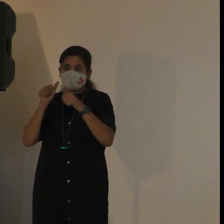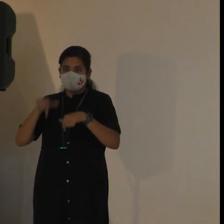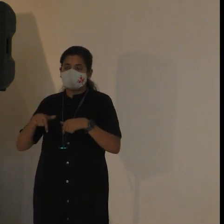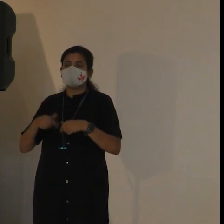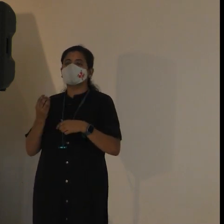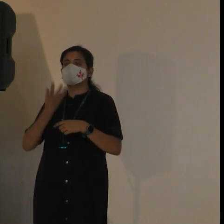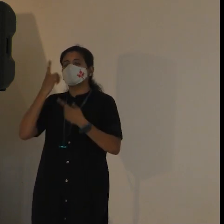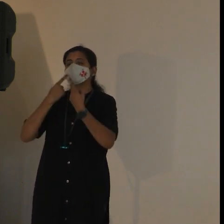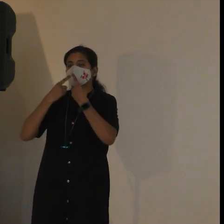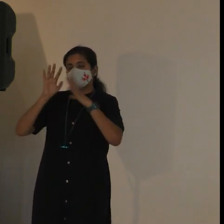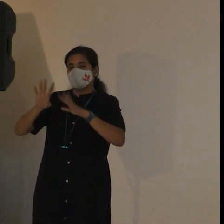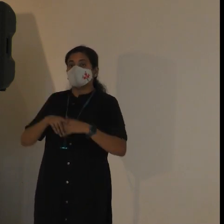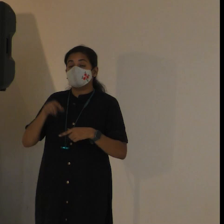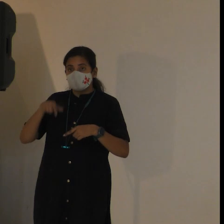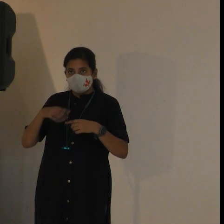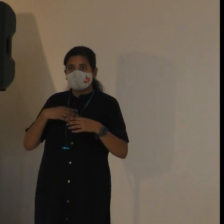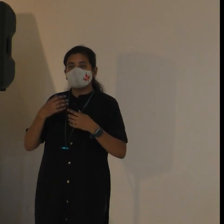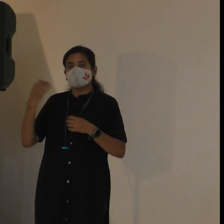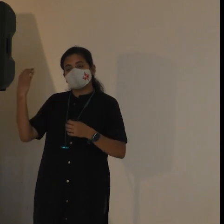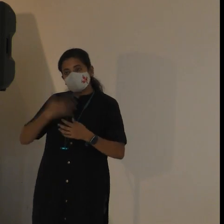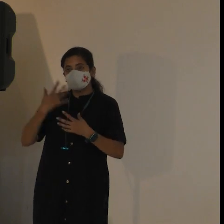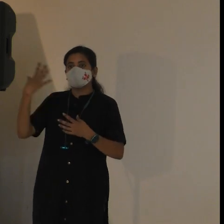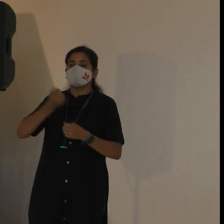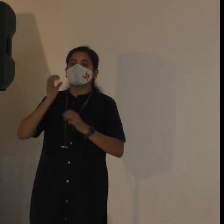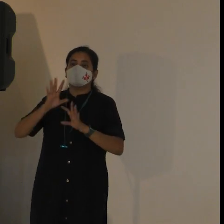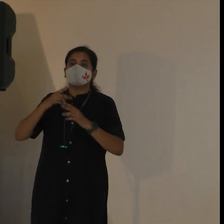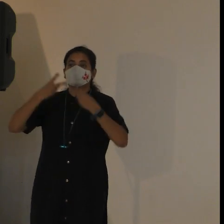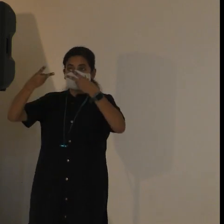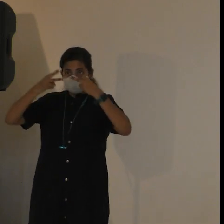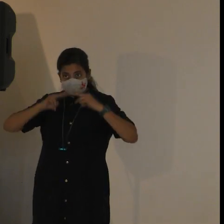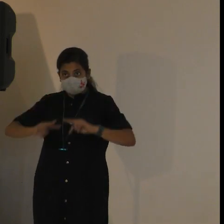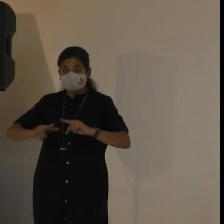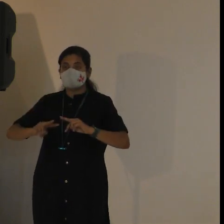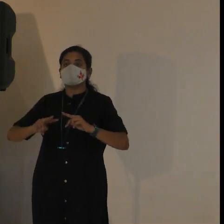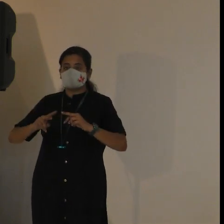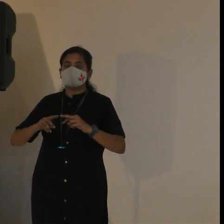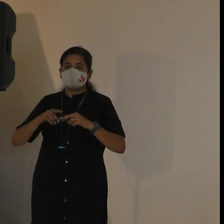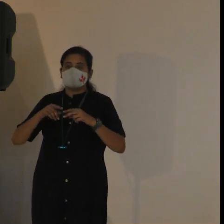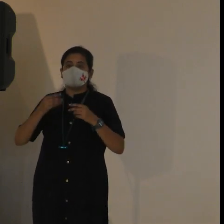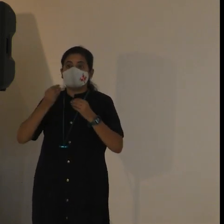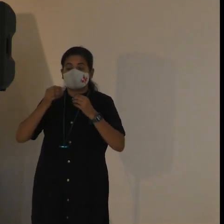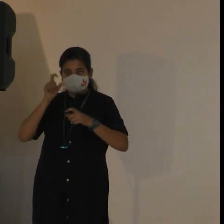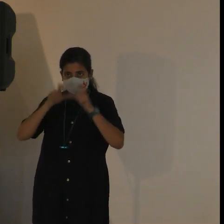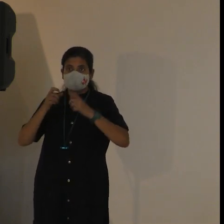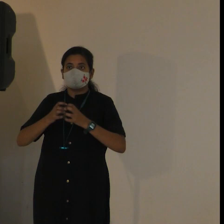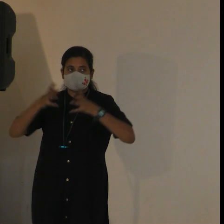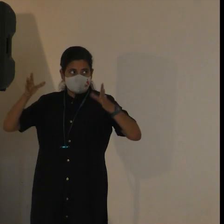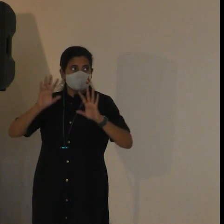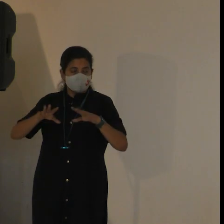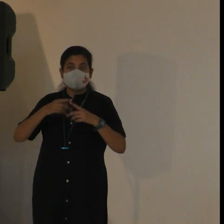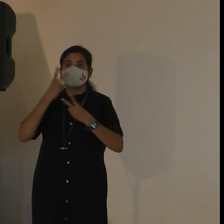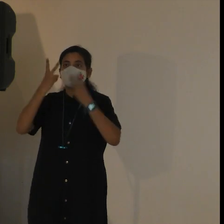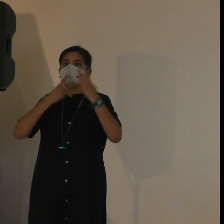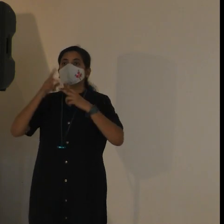today, we discovered that these things don't necessarily translate into footfall, right? Increasing the number of people visiting the